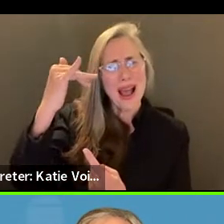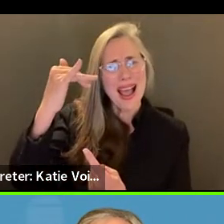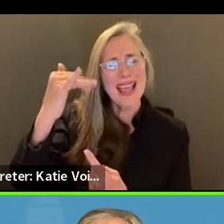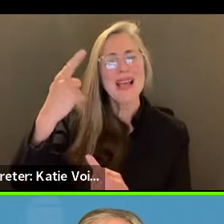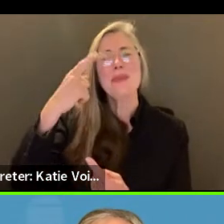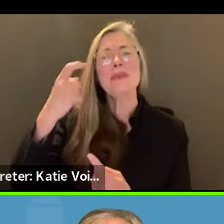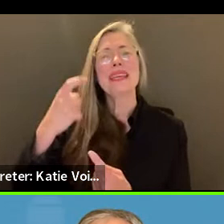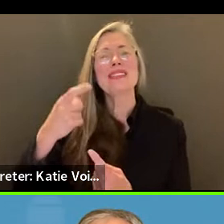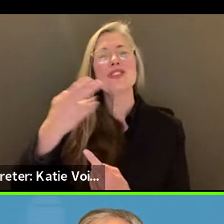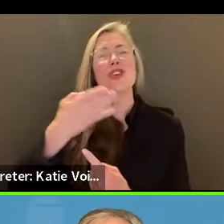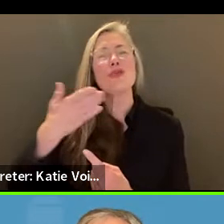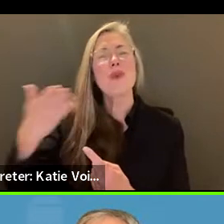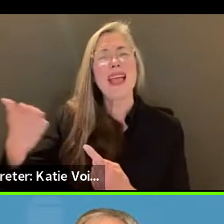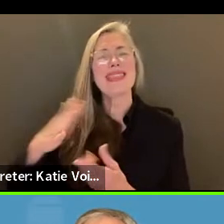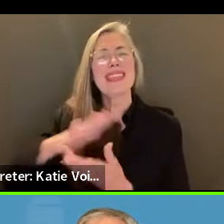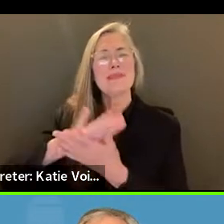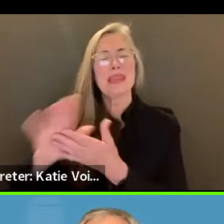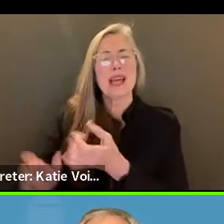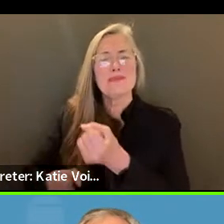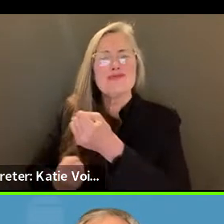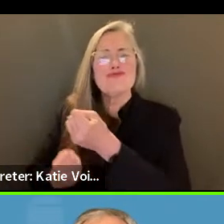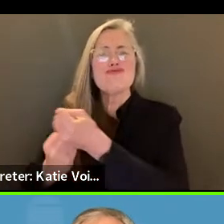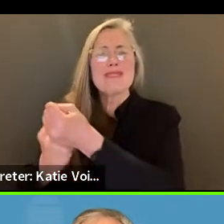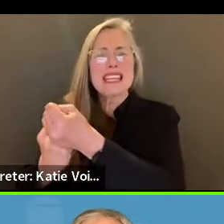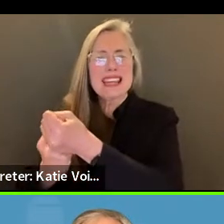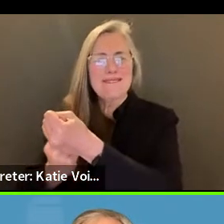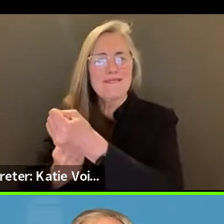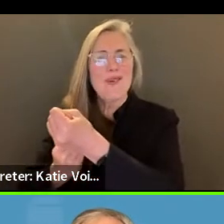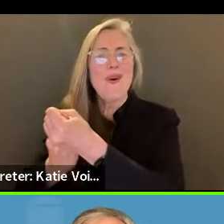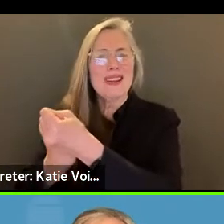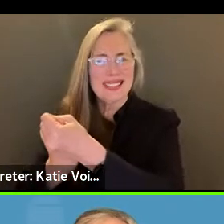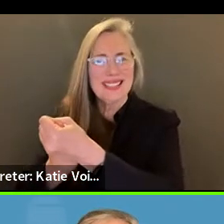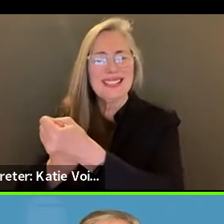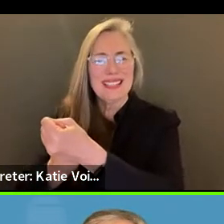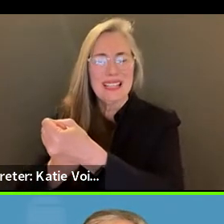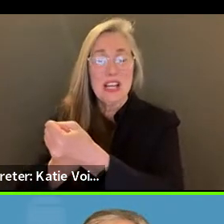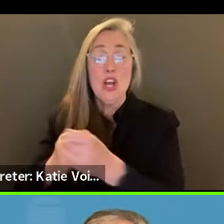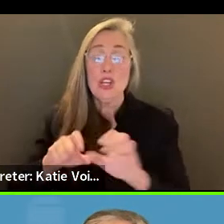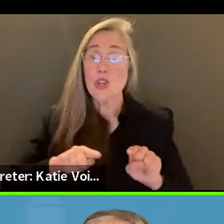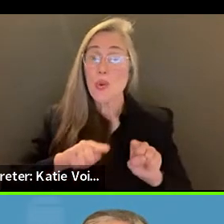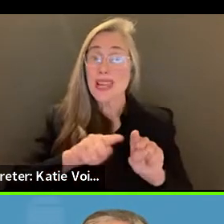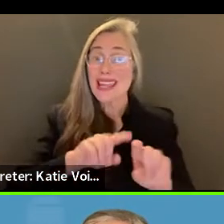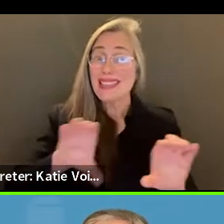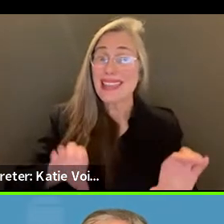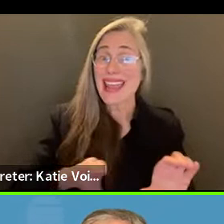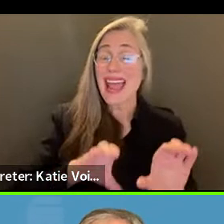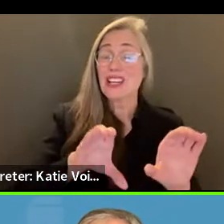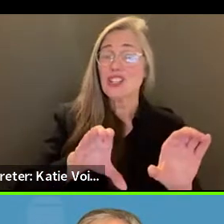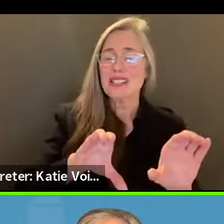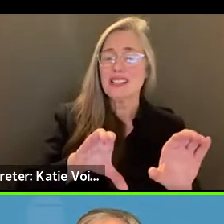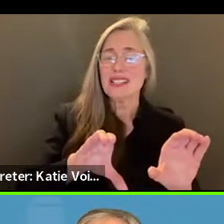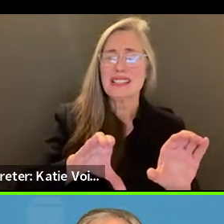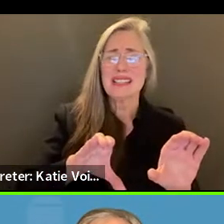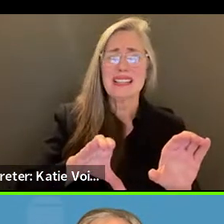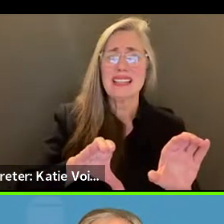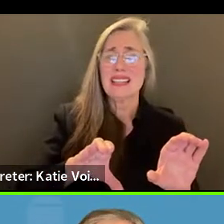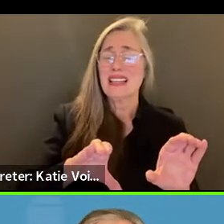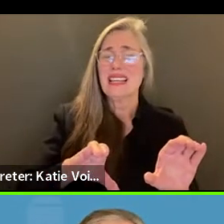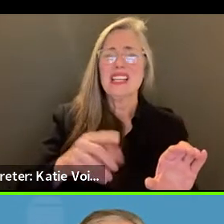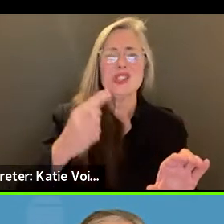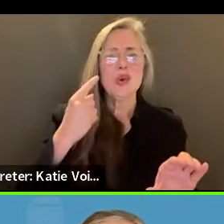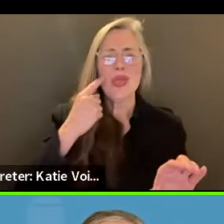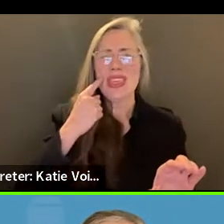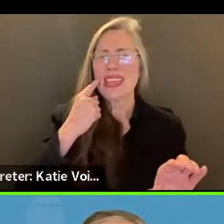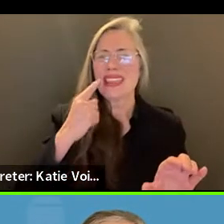thing. And so in the actions that we need to be taking, I don't mean to be making them smaller in any